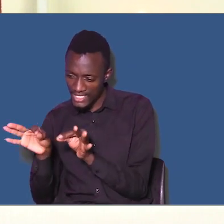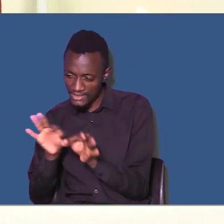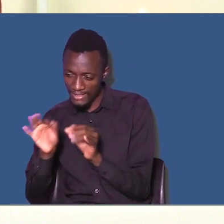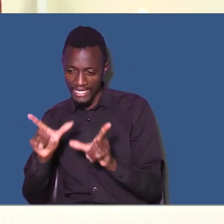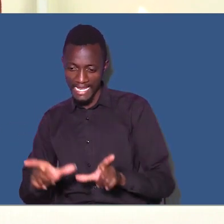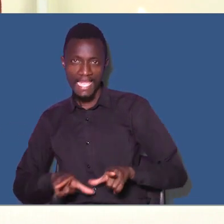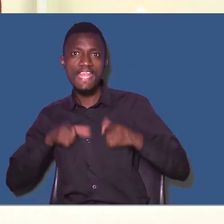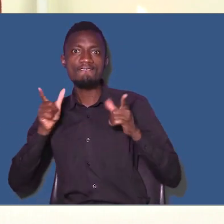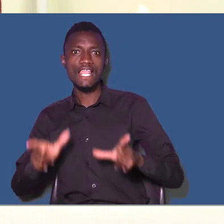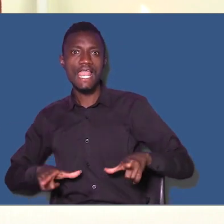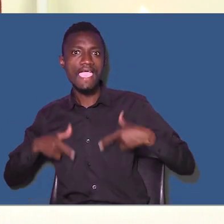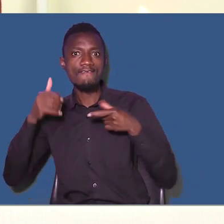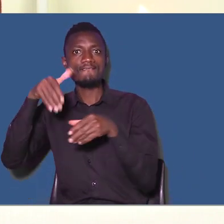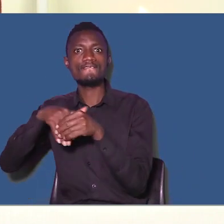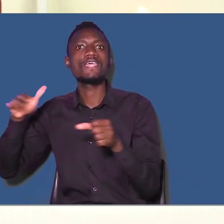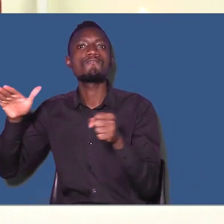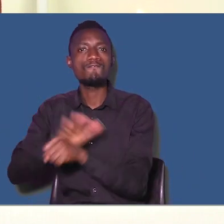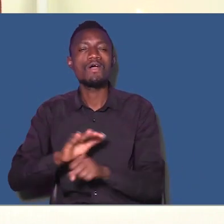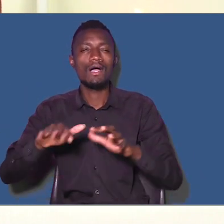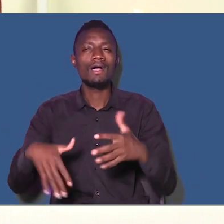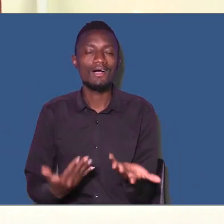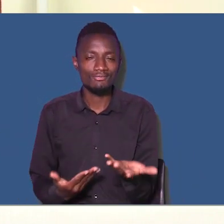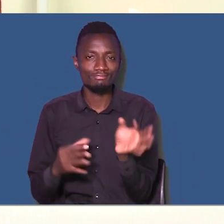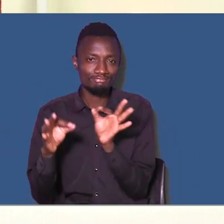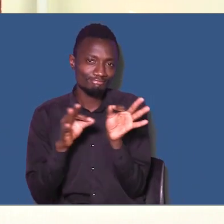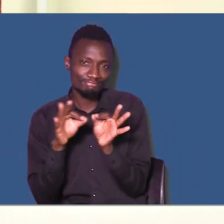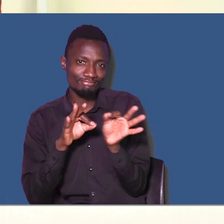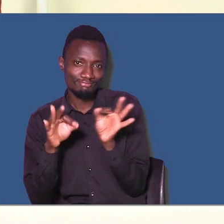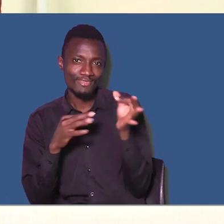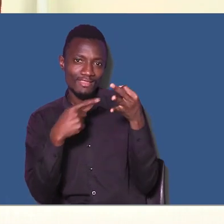in abundance? Let's explore